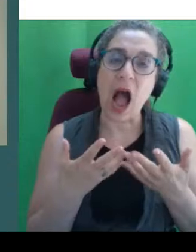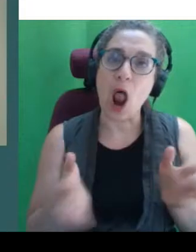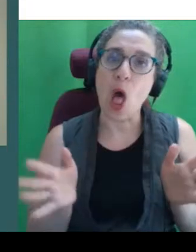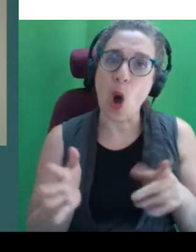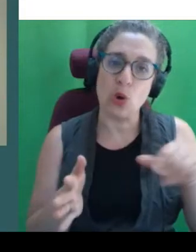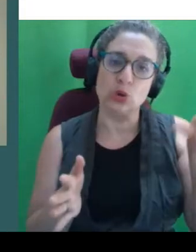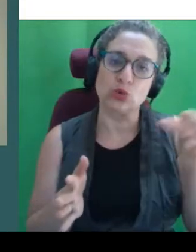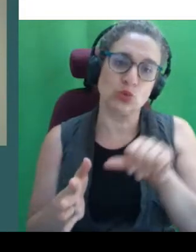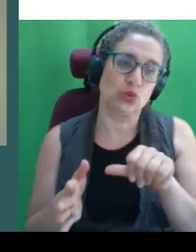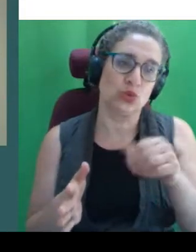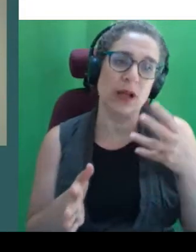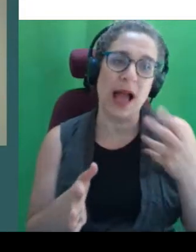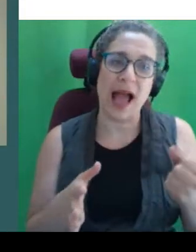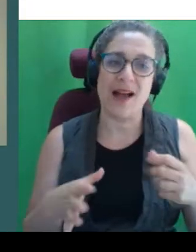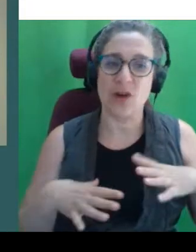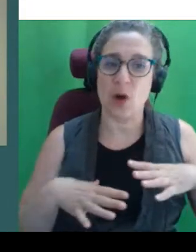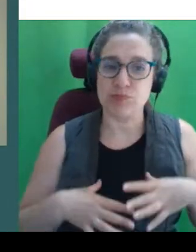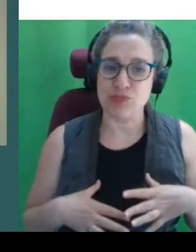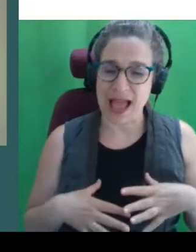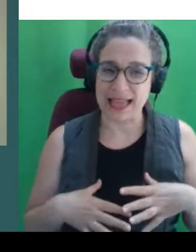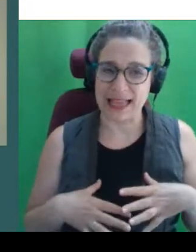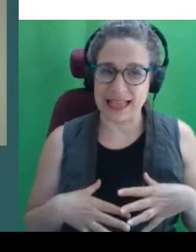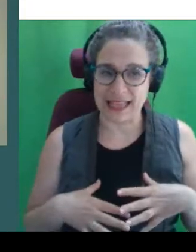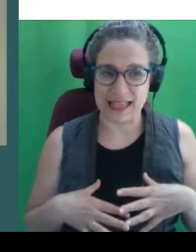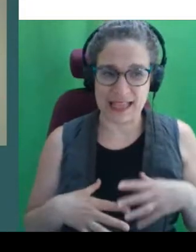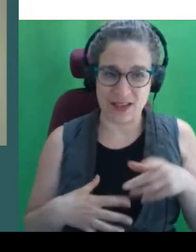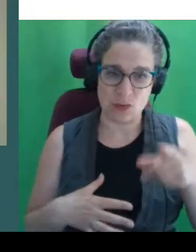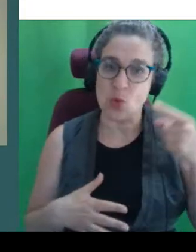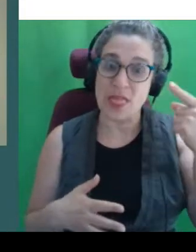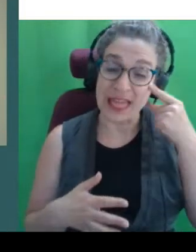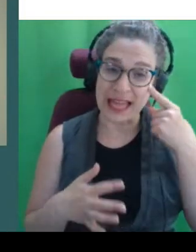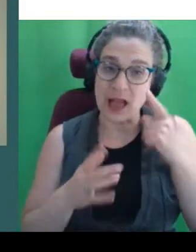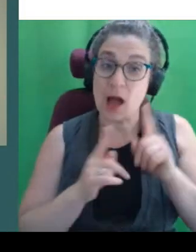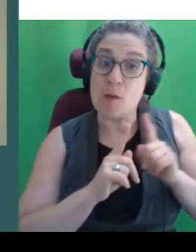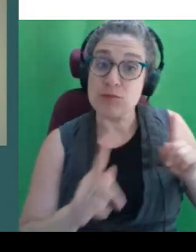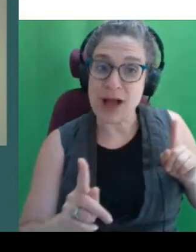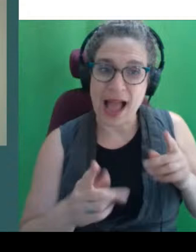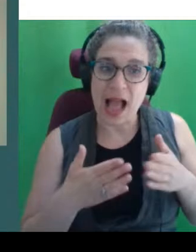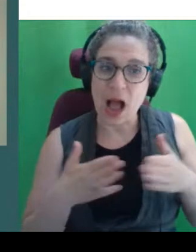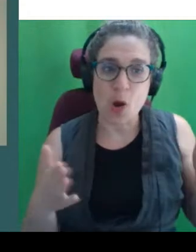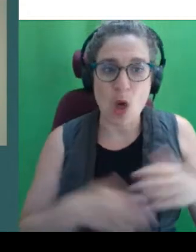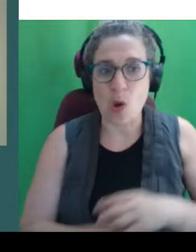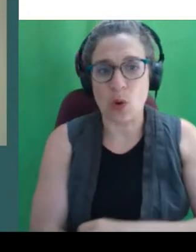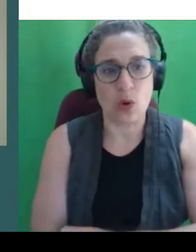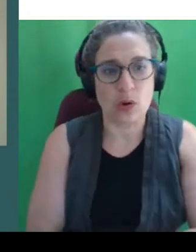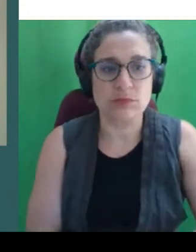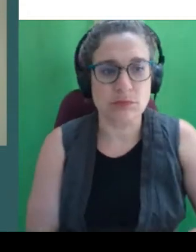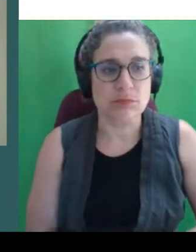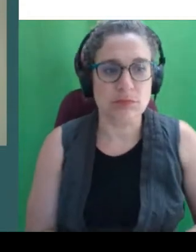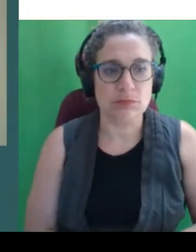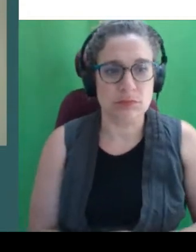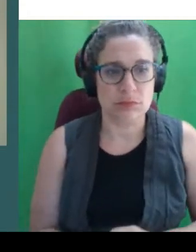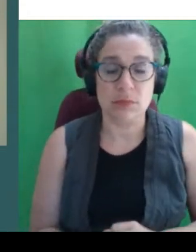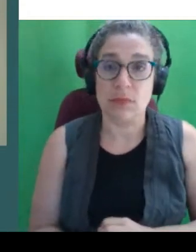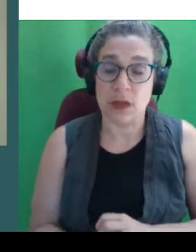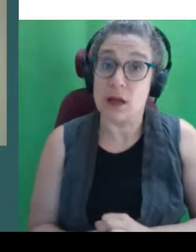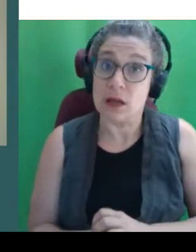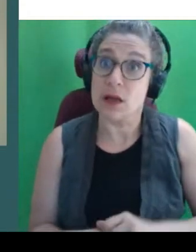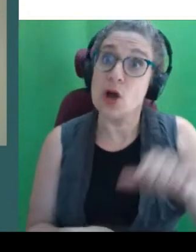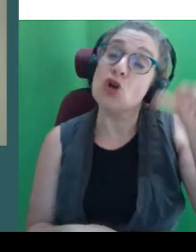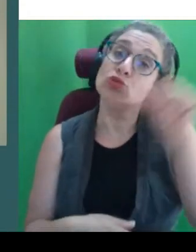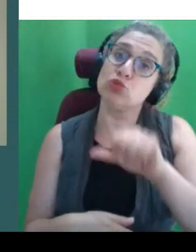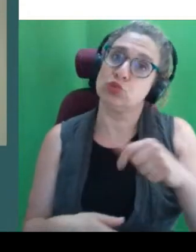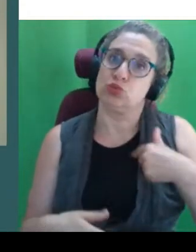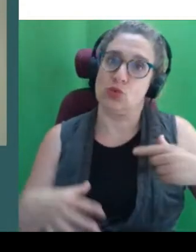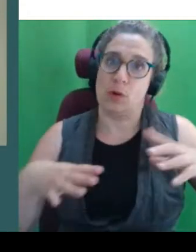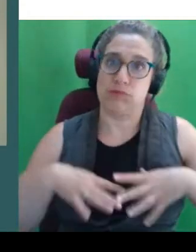If you're concerned that it's a cat allergy, Yeah. how long should the break be? Yeah. To understand. And should your break be from the house rather